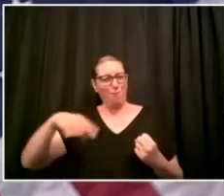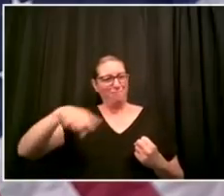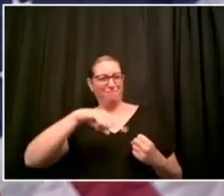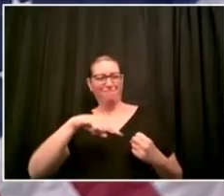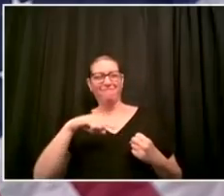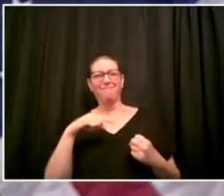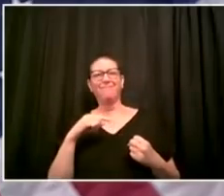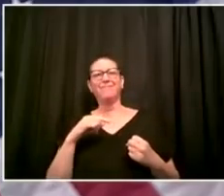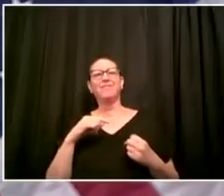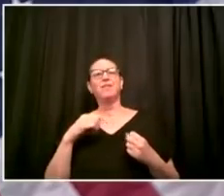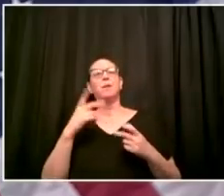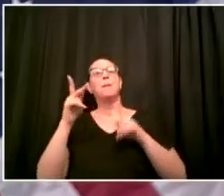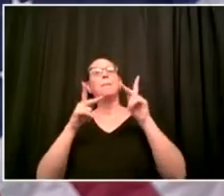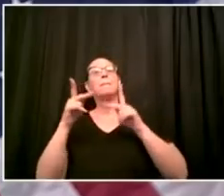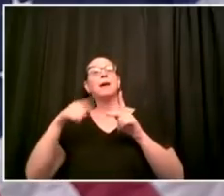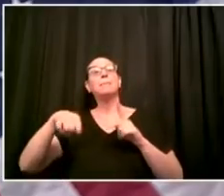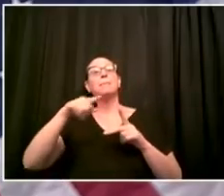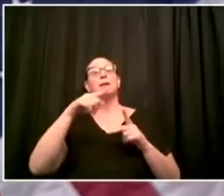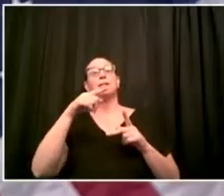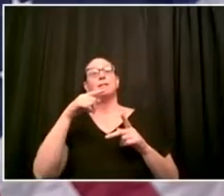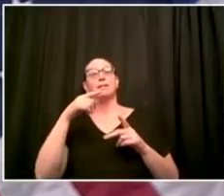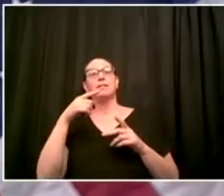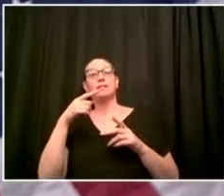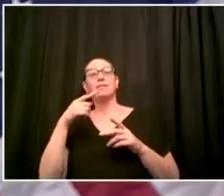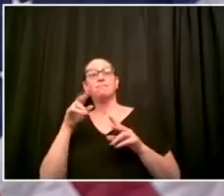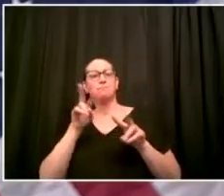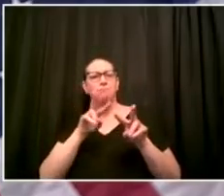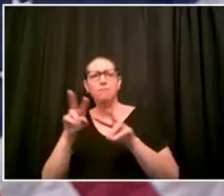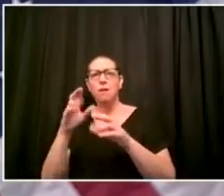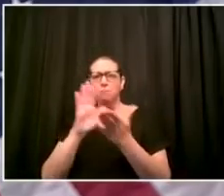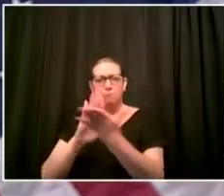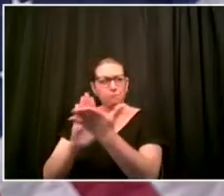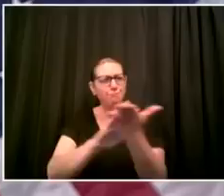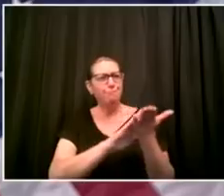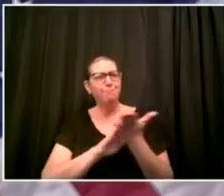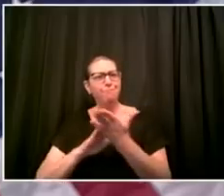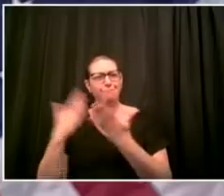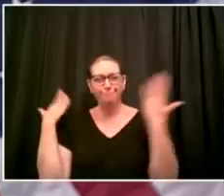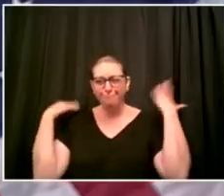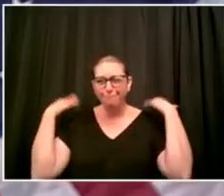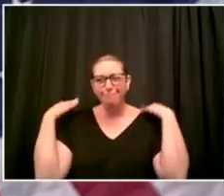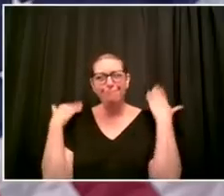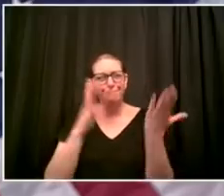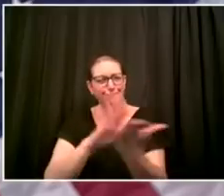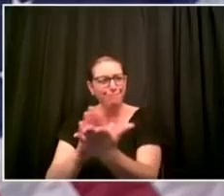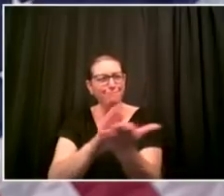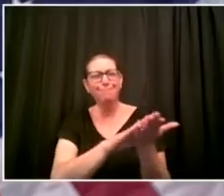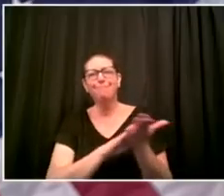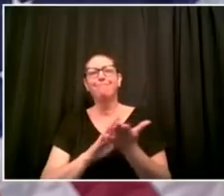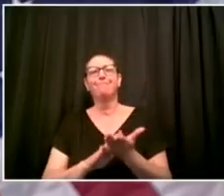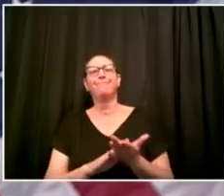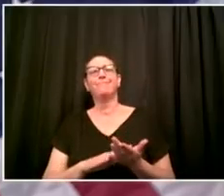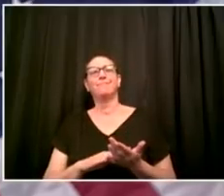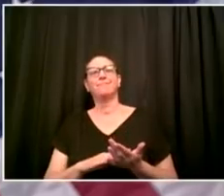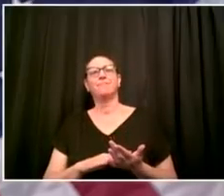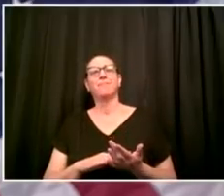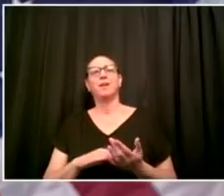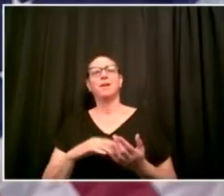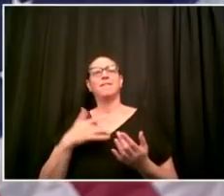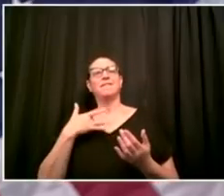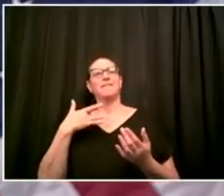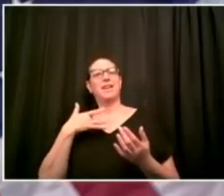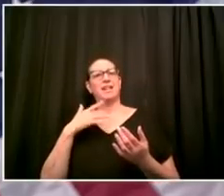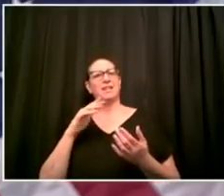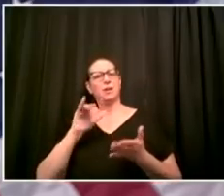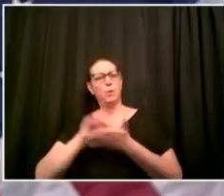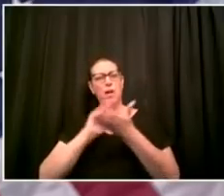And a lot of people look at New York City and feel very, very strongly that this place is special and people have done something